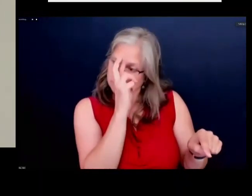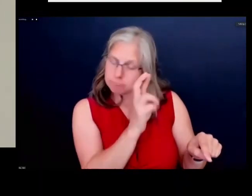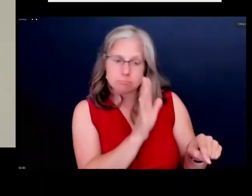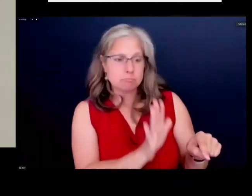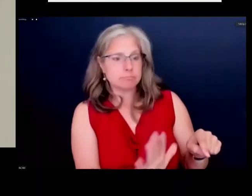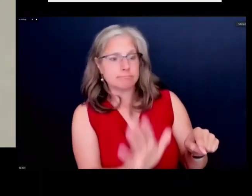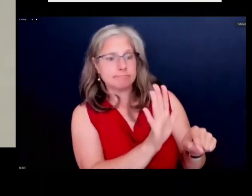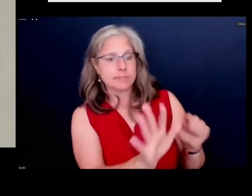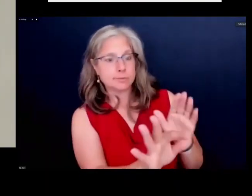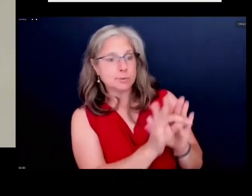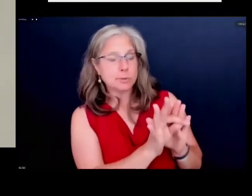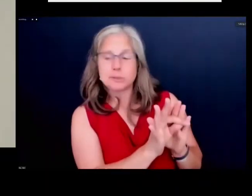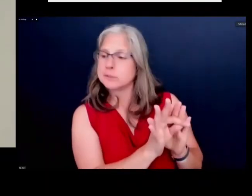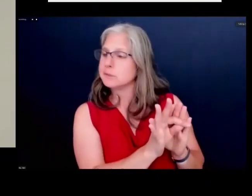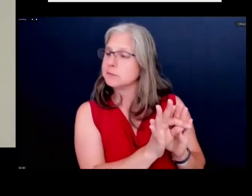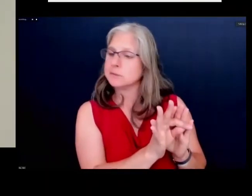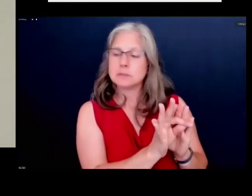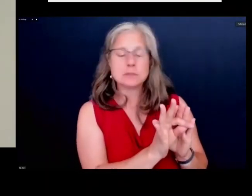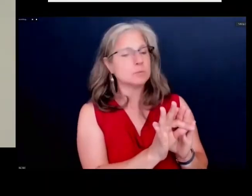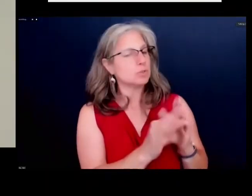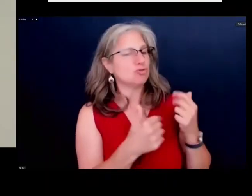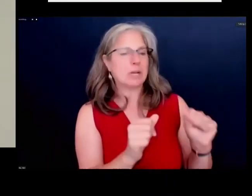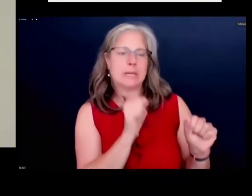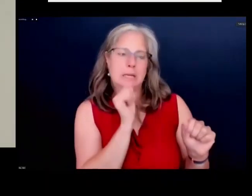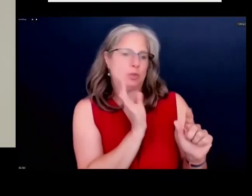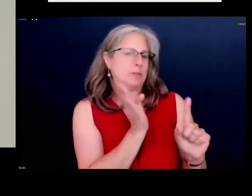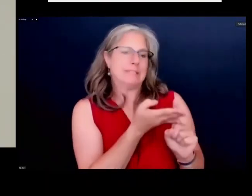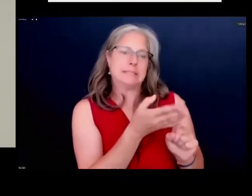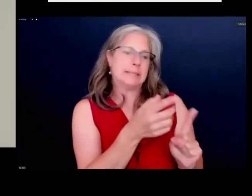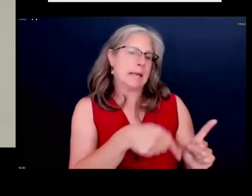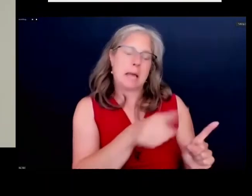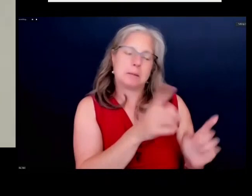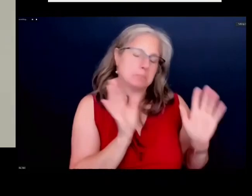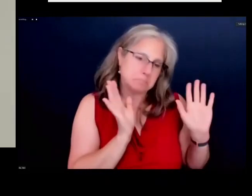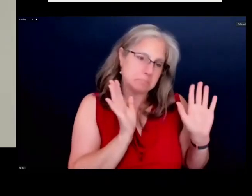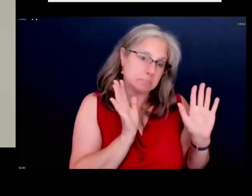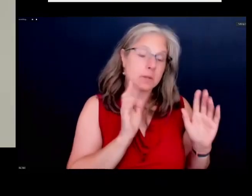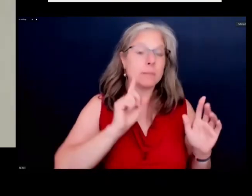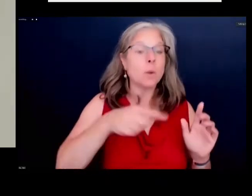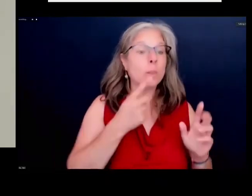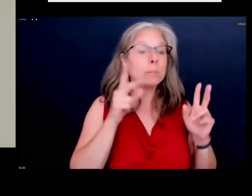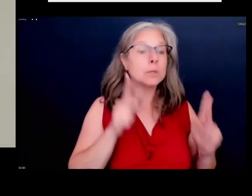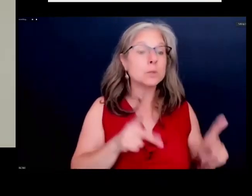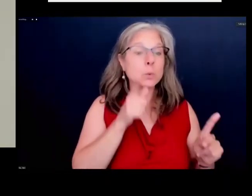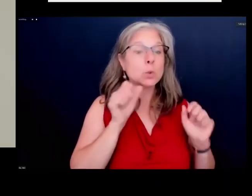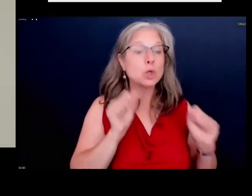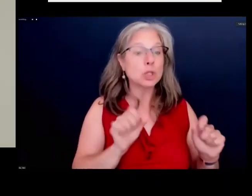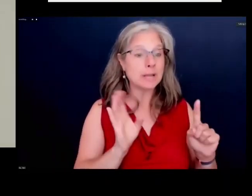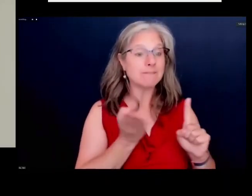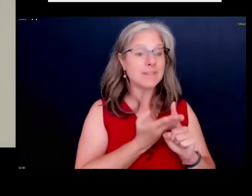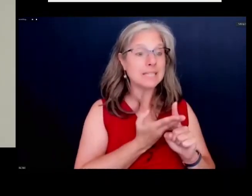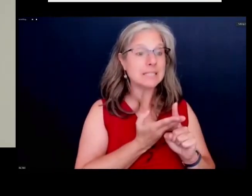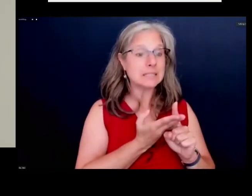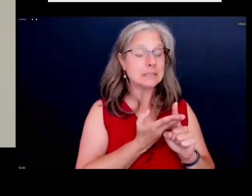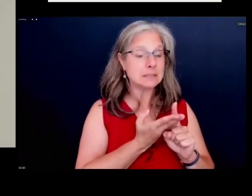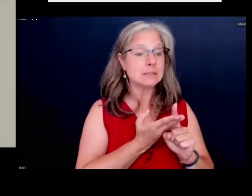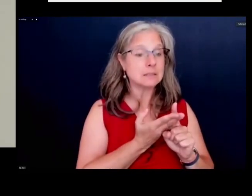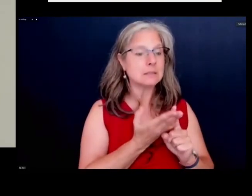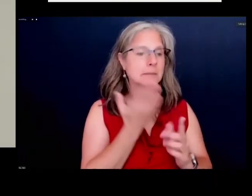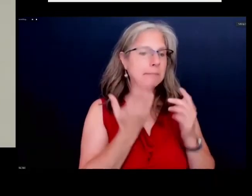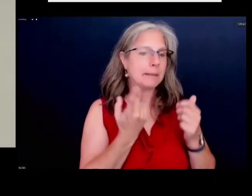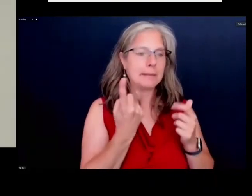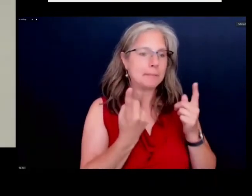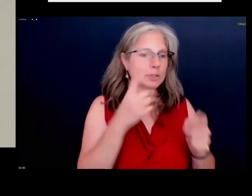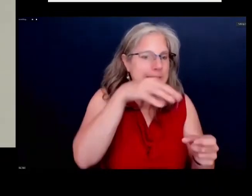we respect their choice, and we are not trying to convince them, quite frankly. The only person who could convince them would be a